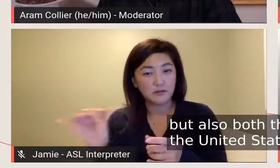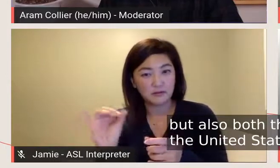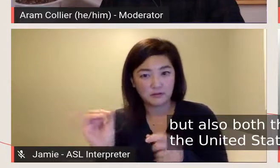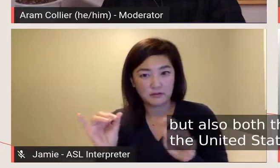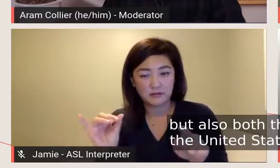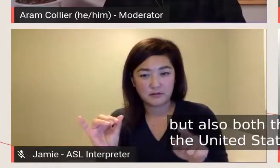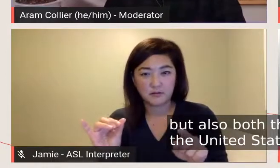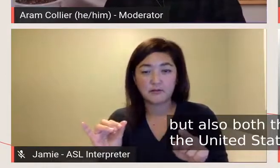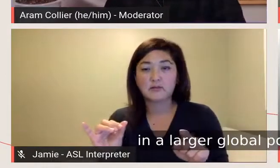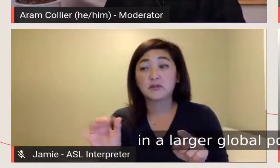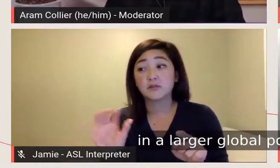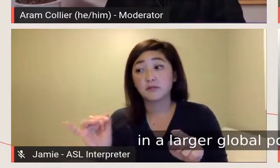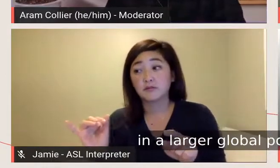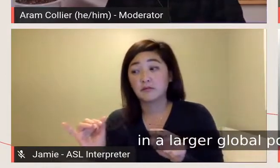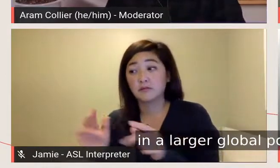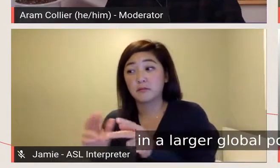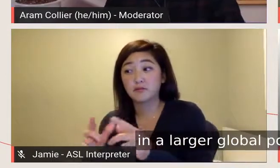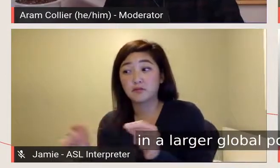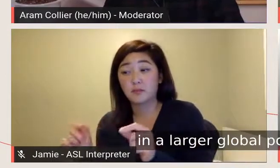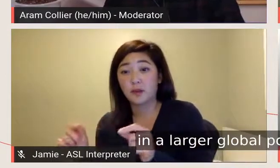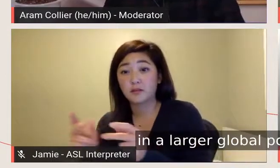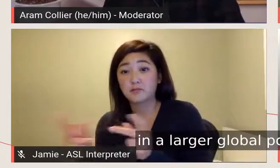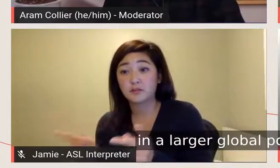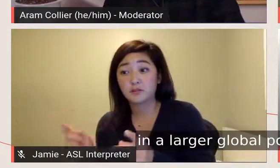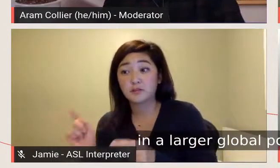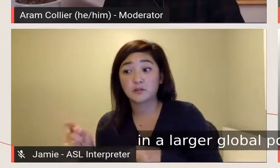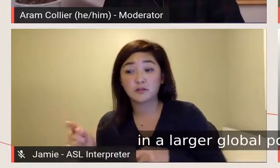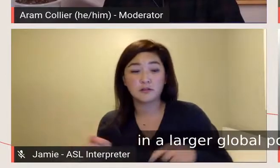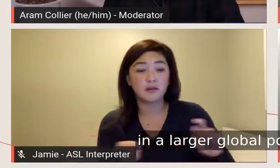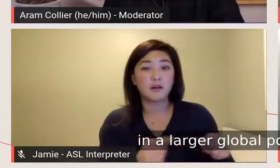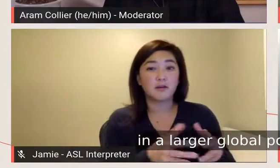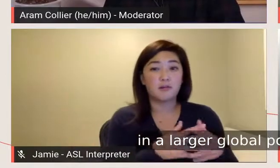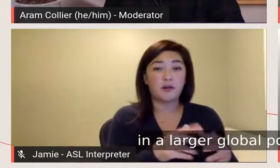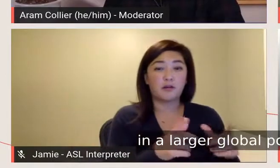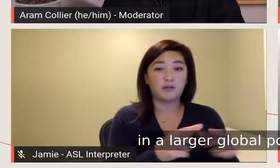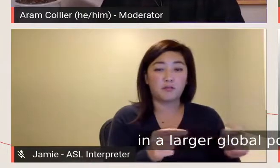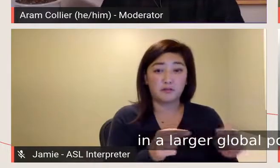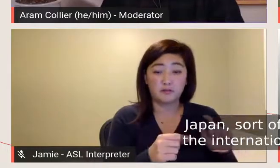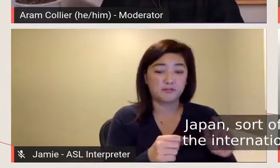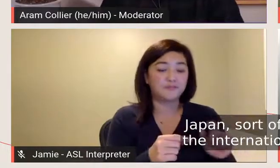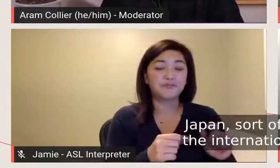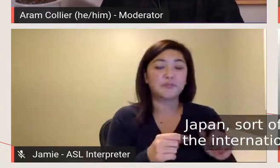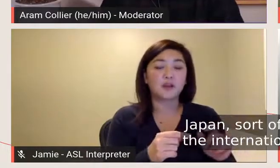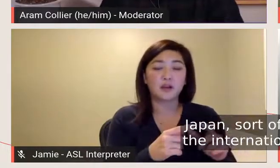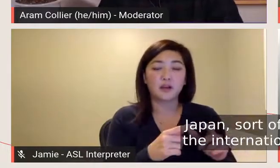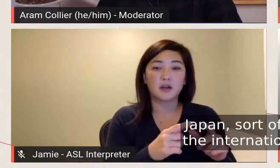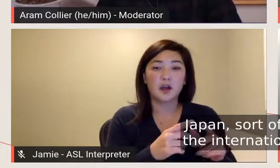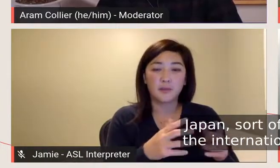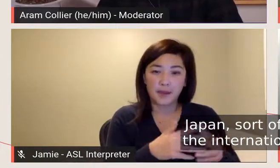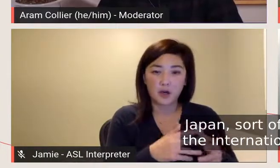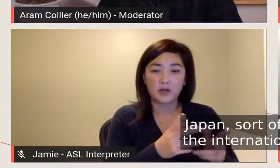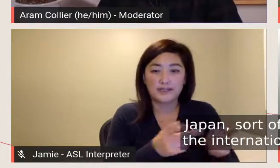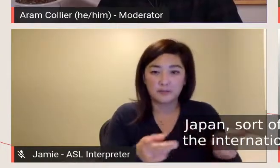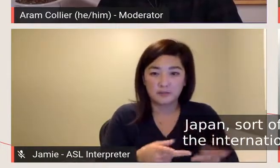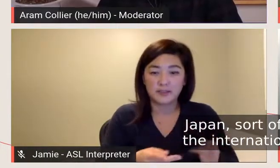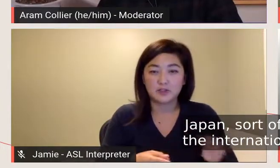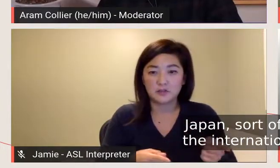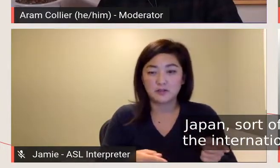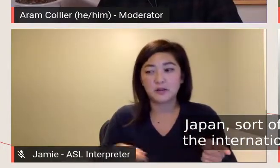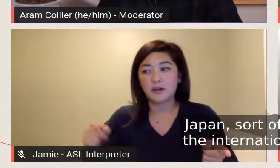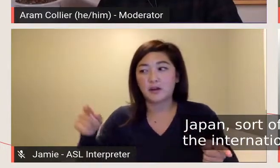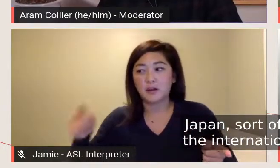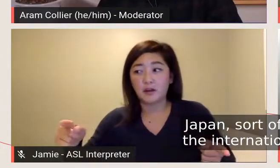United States and Japan in a larger, like, global political landscape. Japan sort of, taking on